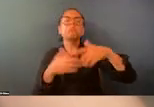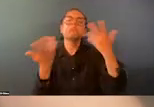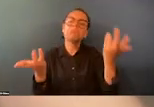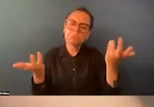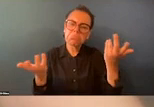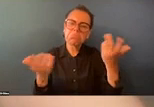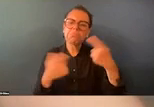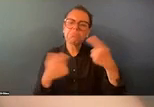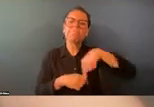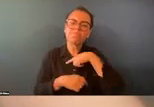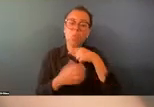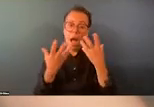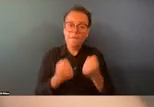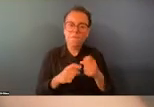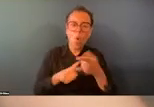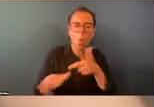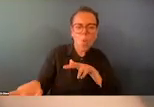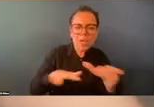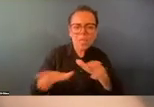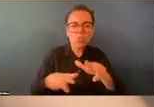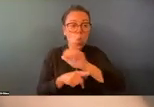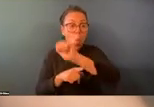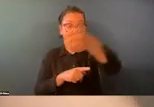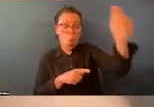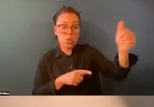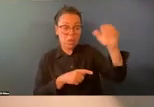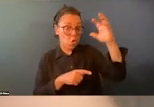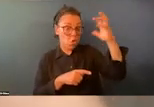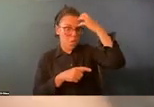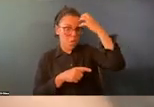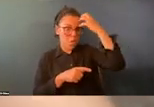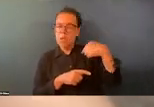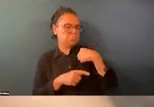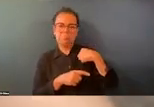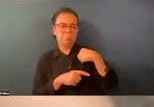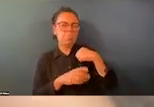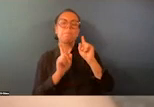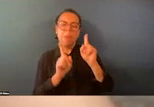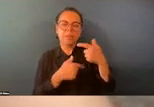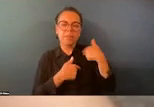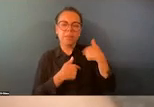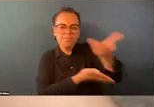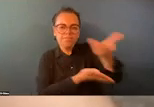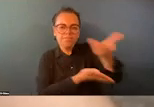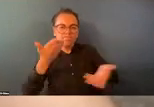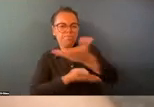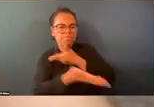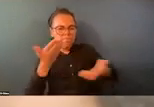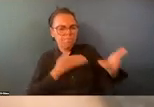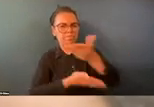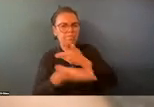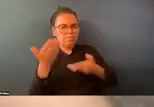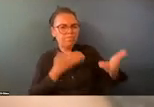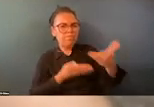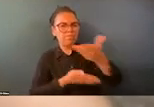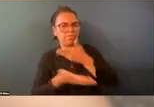work with non-governmental organizations to present small exhibitions and to conduct workshops to